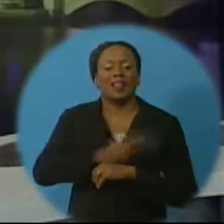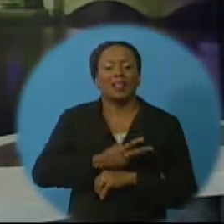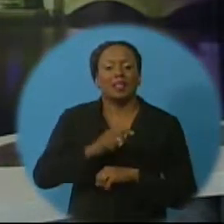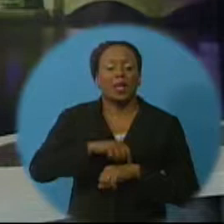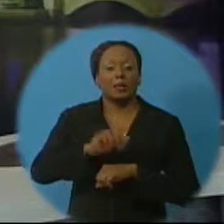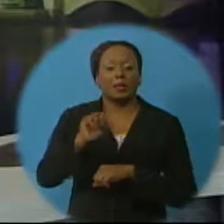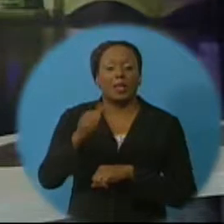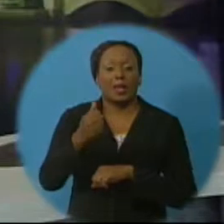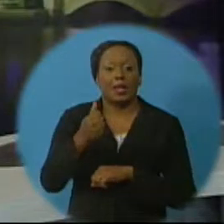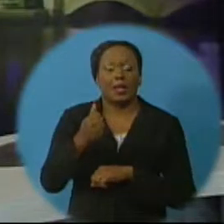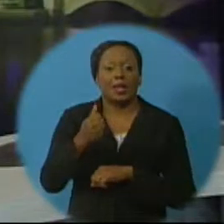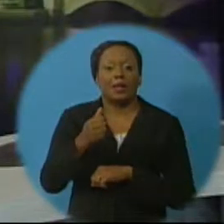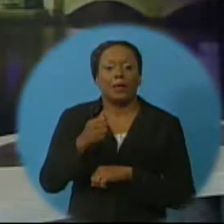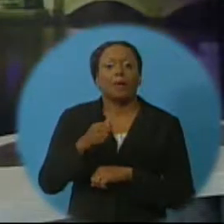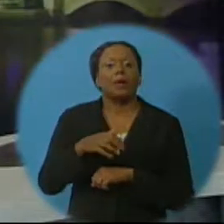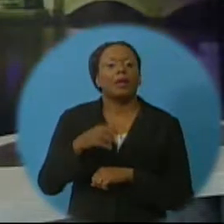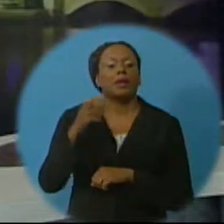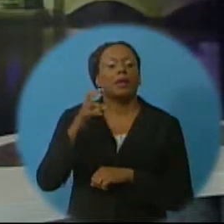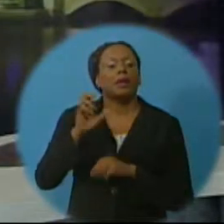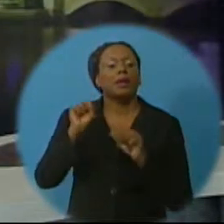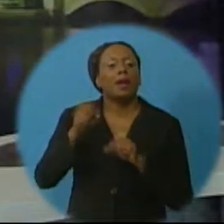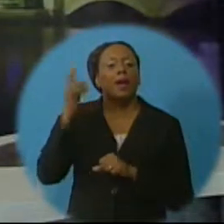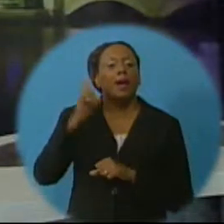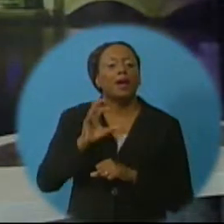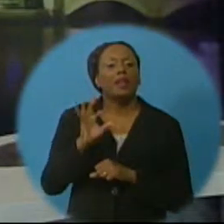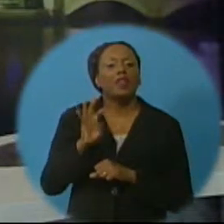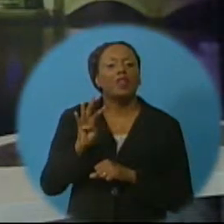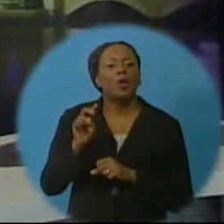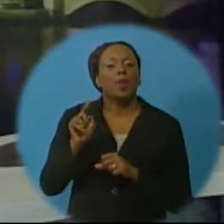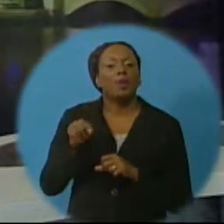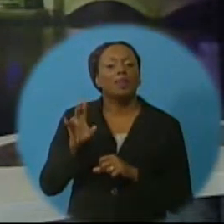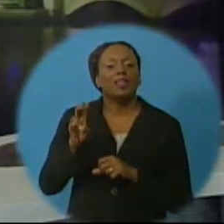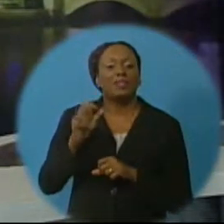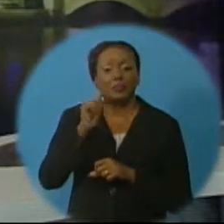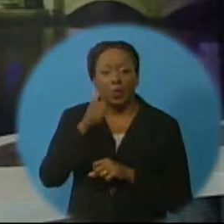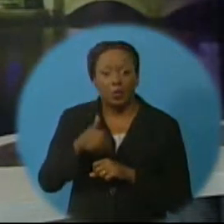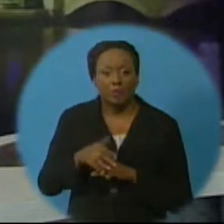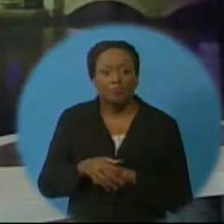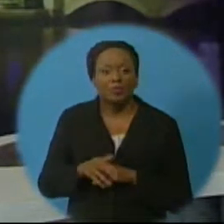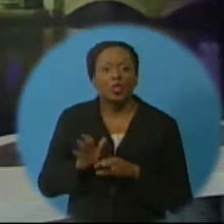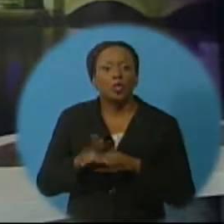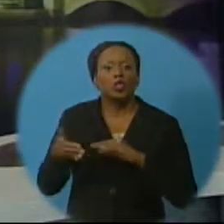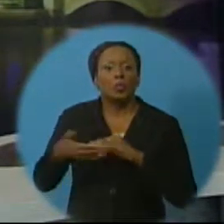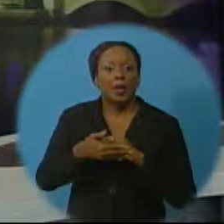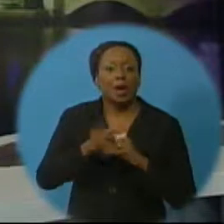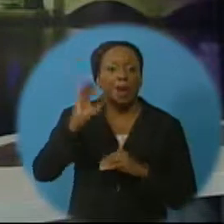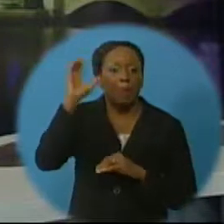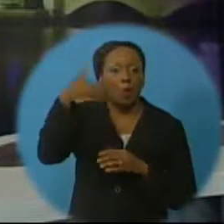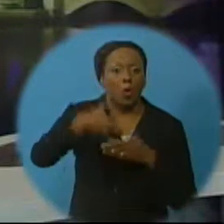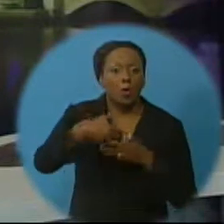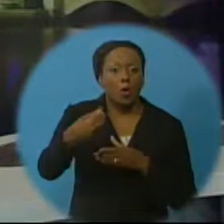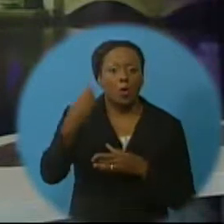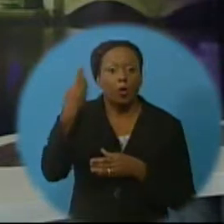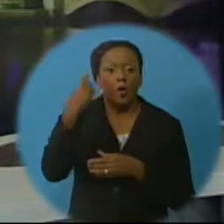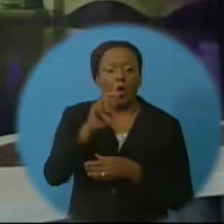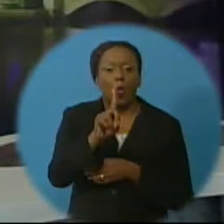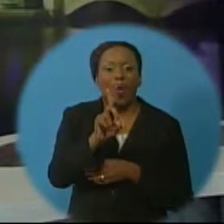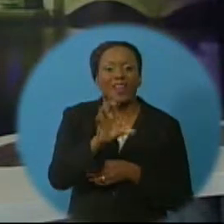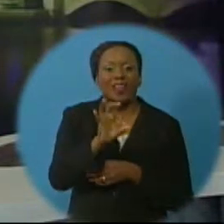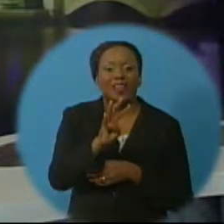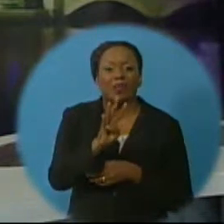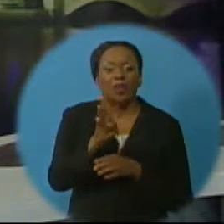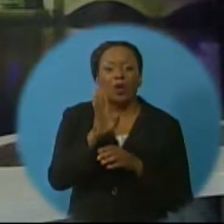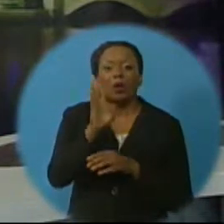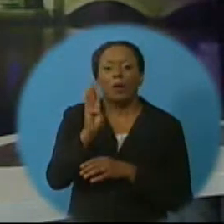94.7 FM. Meanwhile, at Sabina Park, hosts Jamaica were bowled out for 194 by the Windward Islands, with Shane